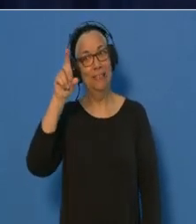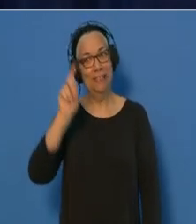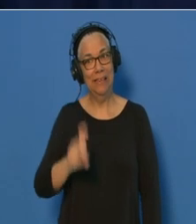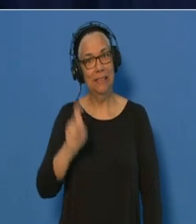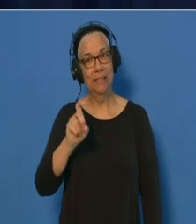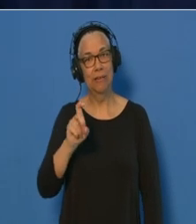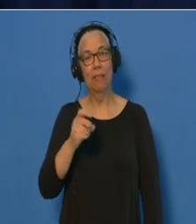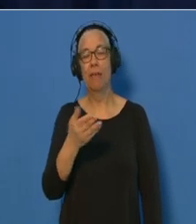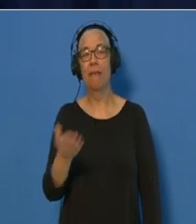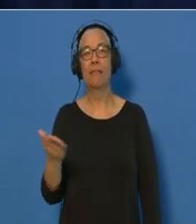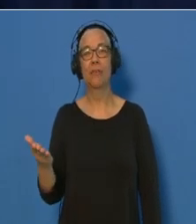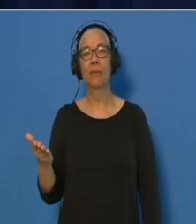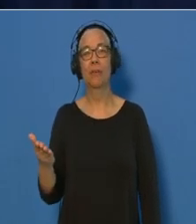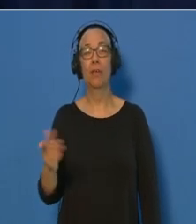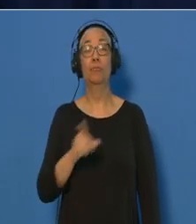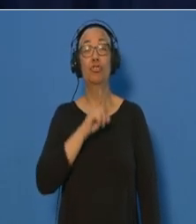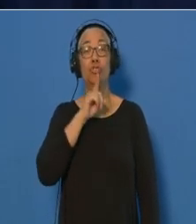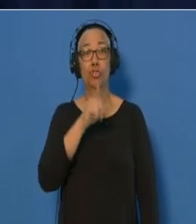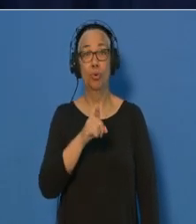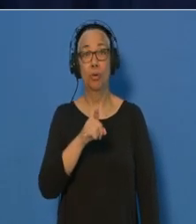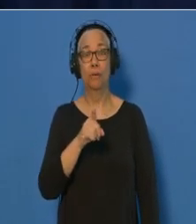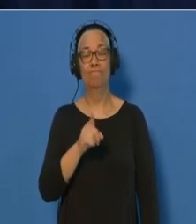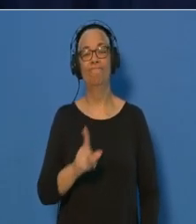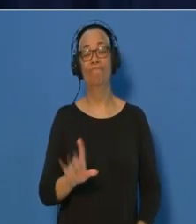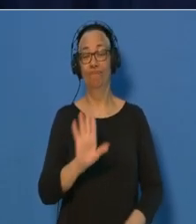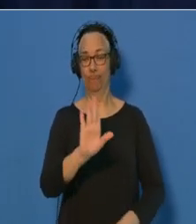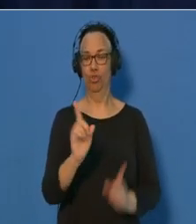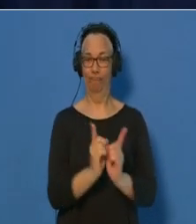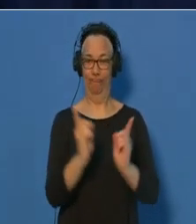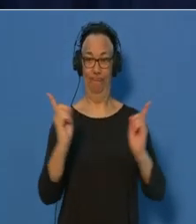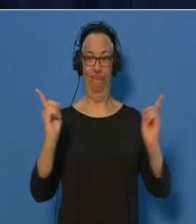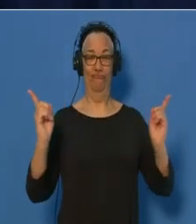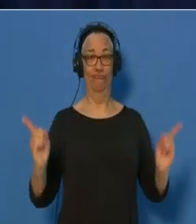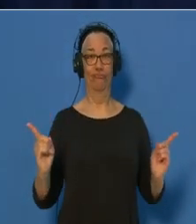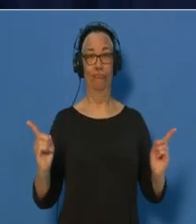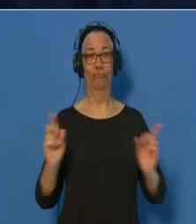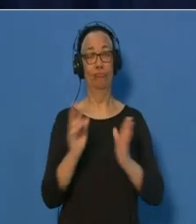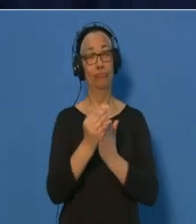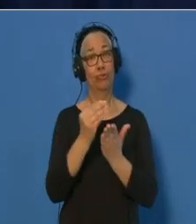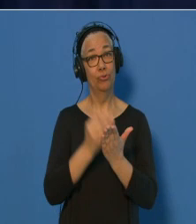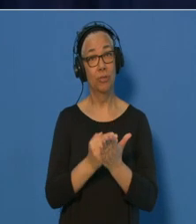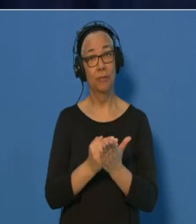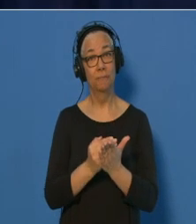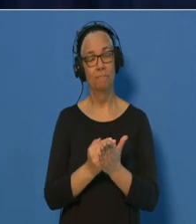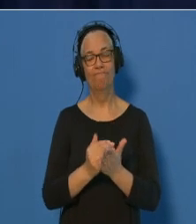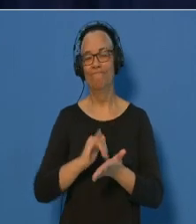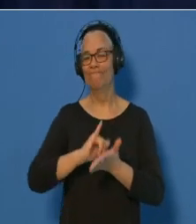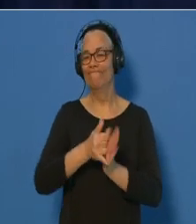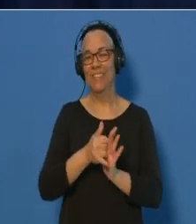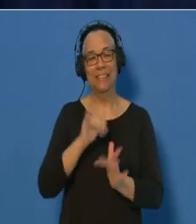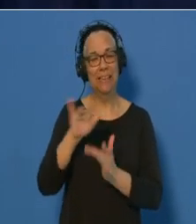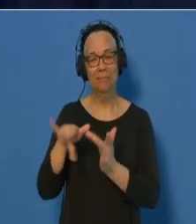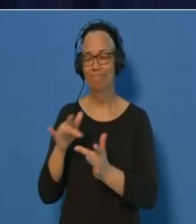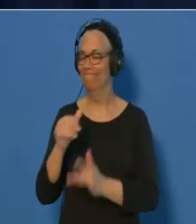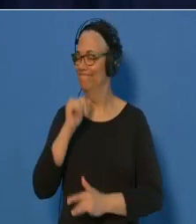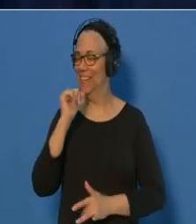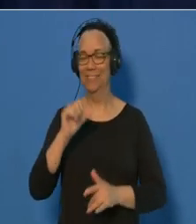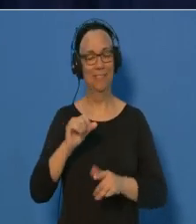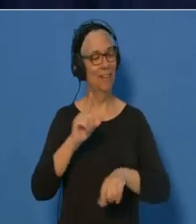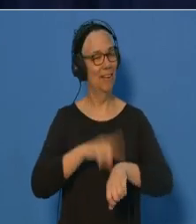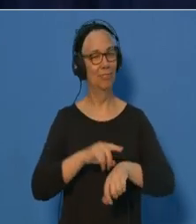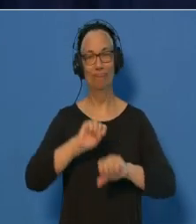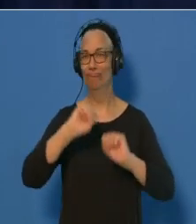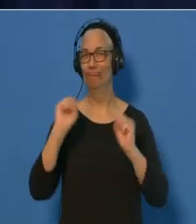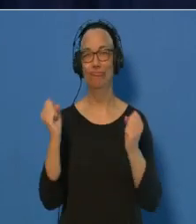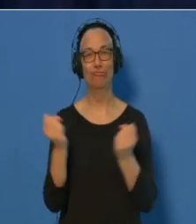and make sure that you are observing social distancing guidelines. These outings are not social opportunities,